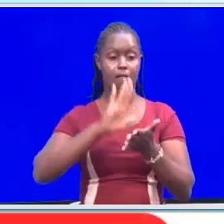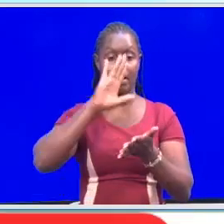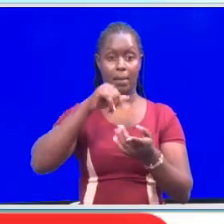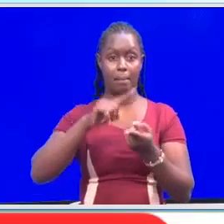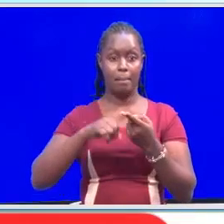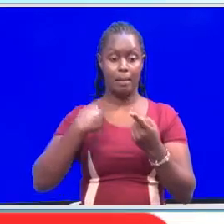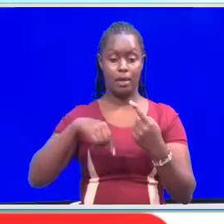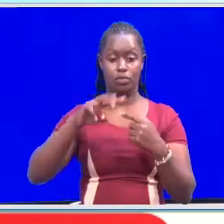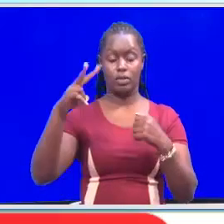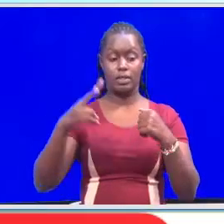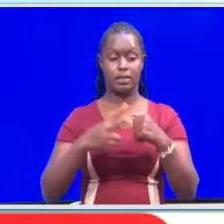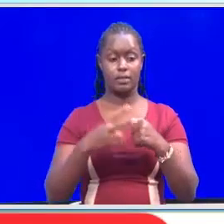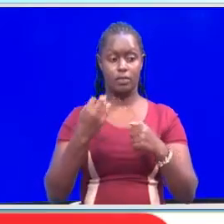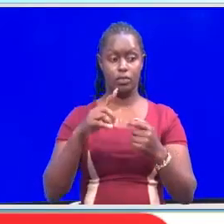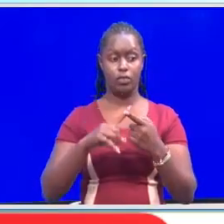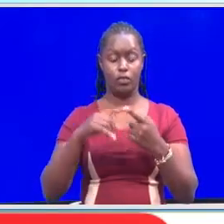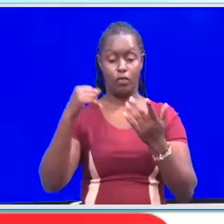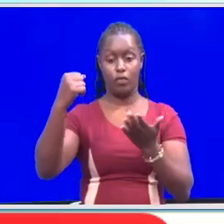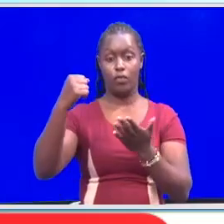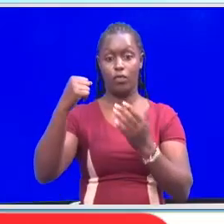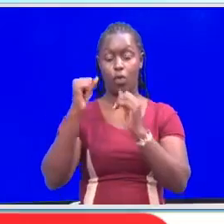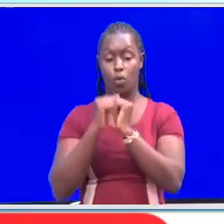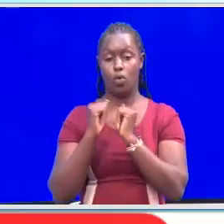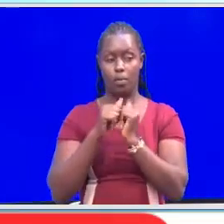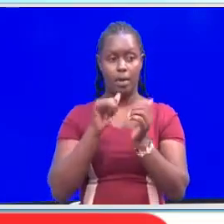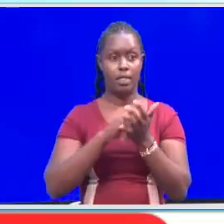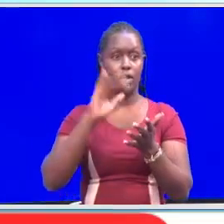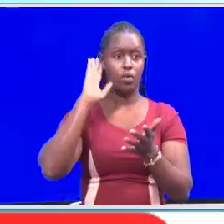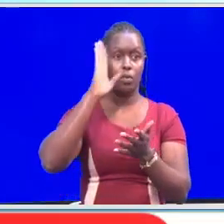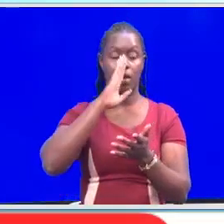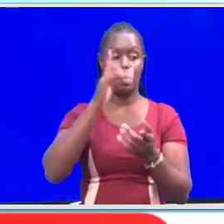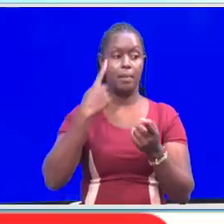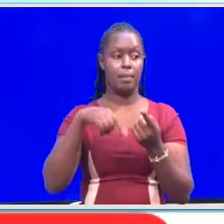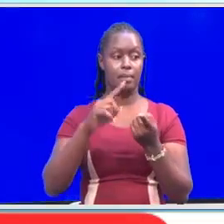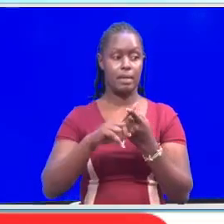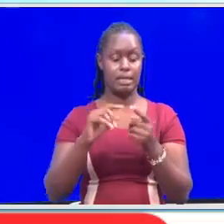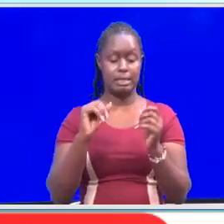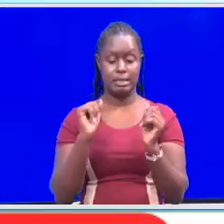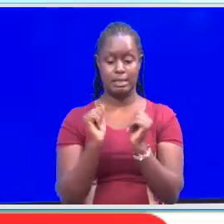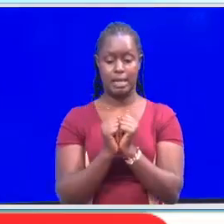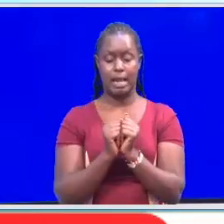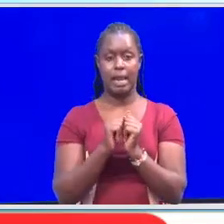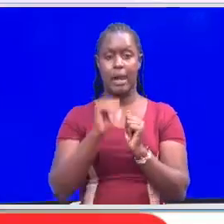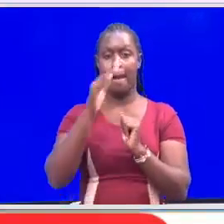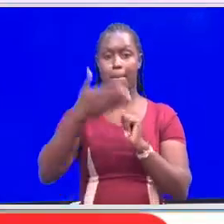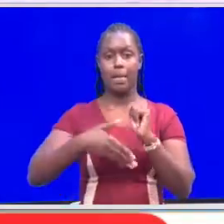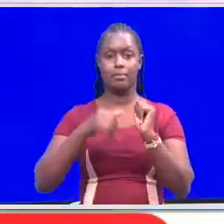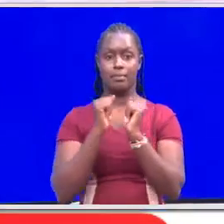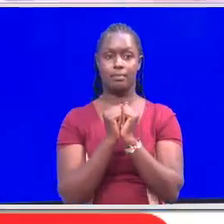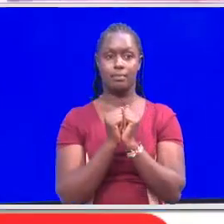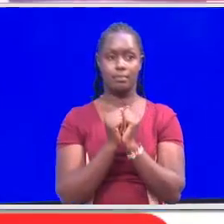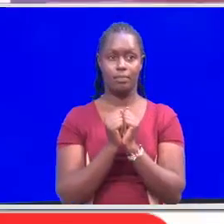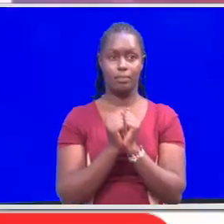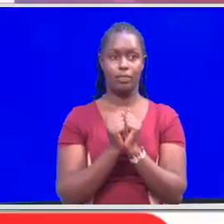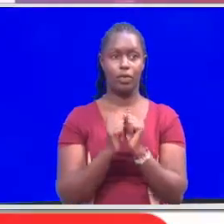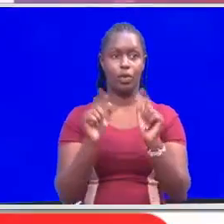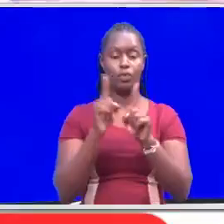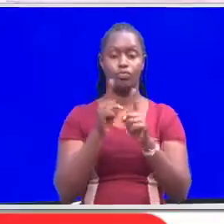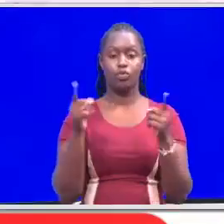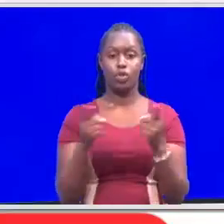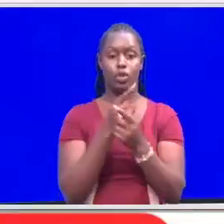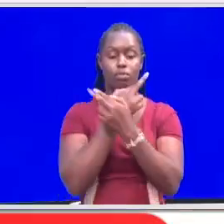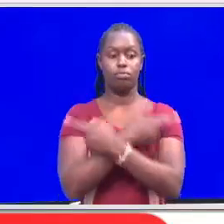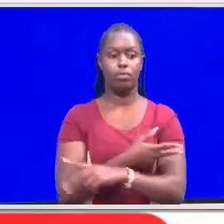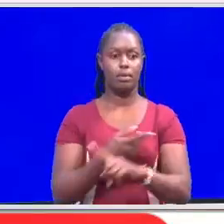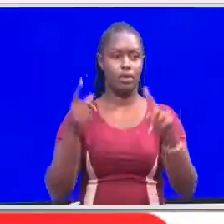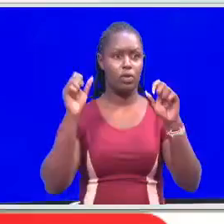the day I took oath of office, it will be a 10. A 10 by 10. 10 by 10. Yes. Absolutely. I believe so. Absolutely. And let's take a break. But do you